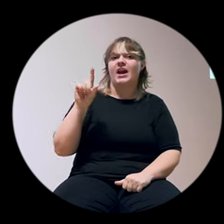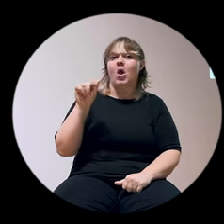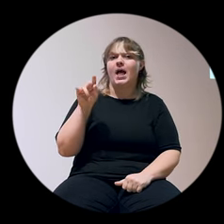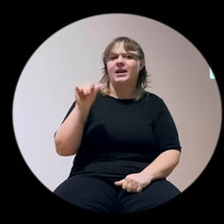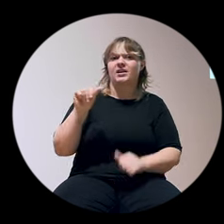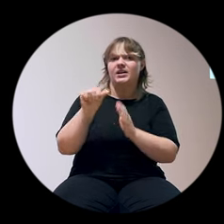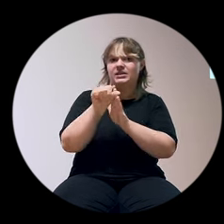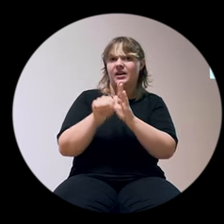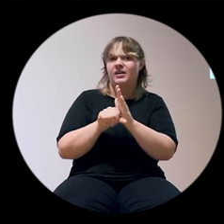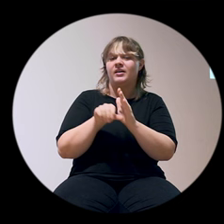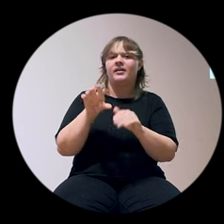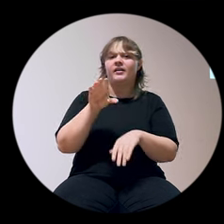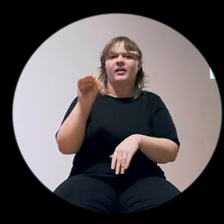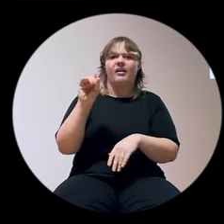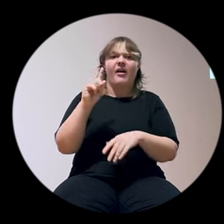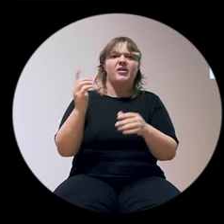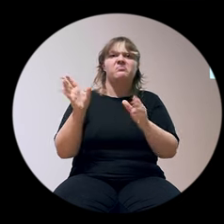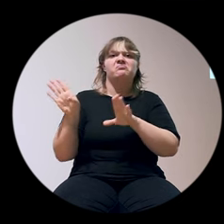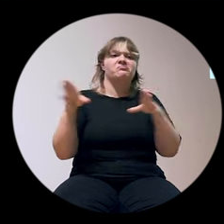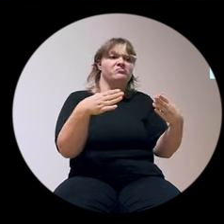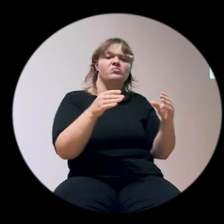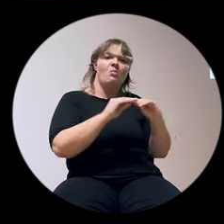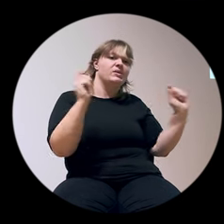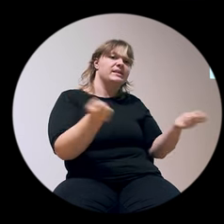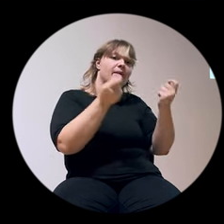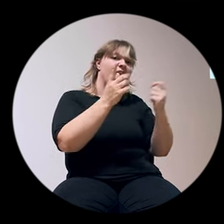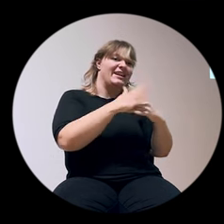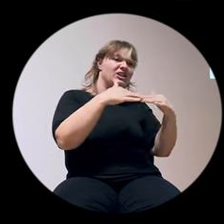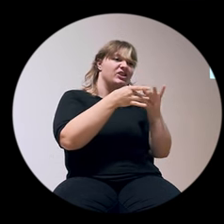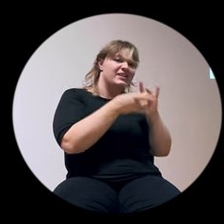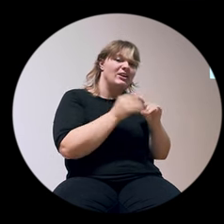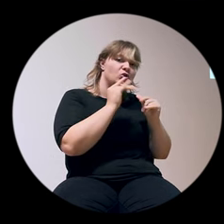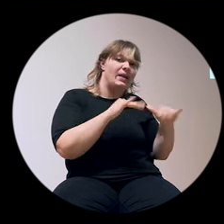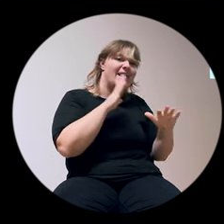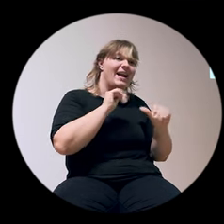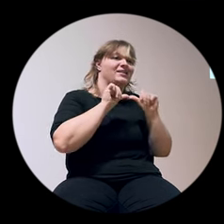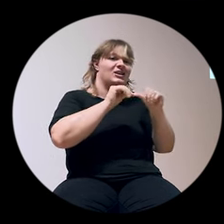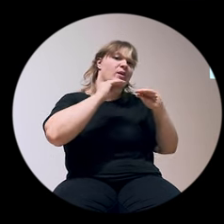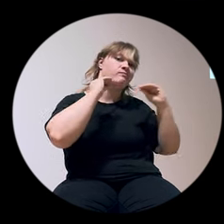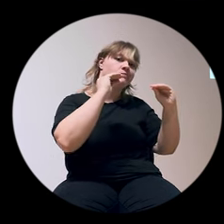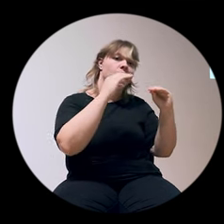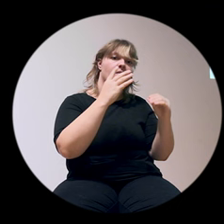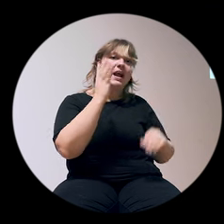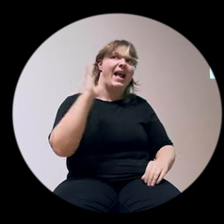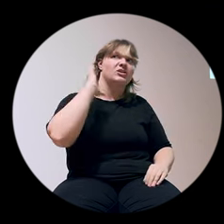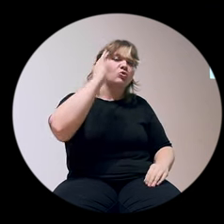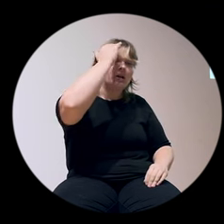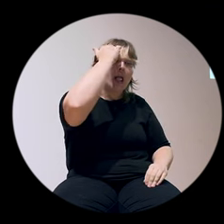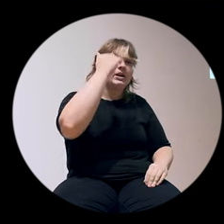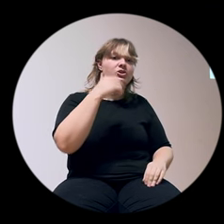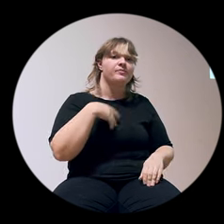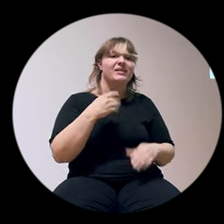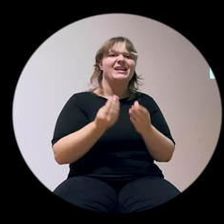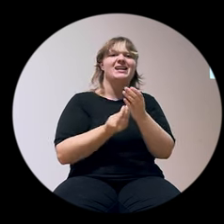toward cultivation and celebration of indigenous connection to land and continuum of ancestral knowledge. It's an outgrowth of past, current,